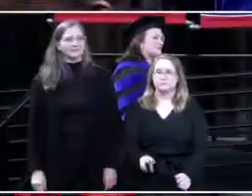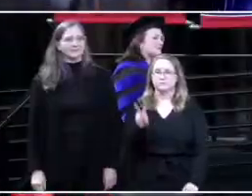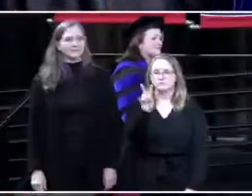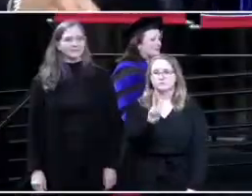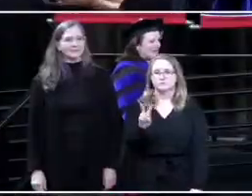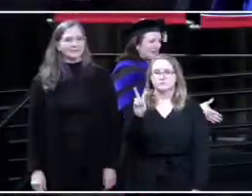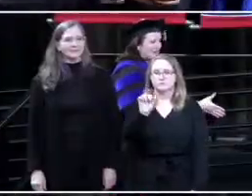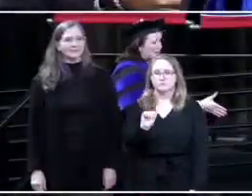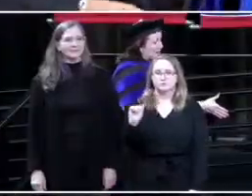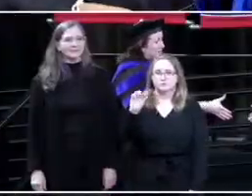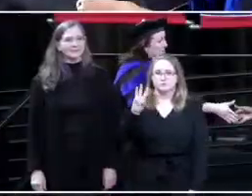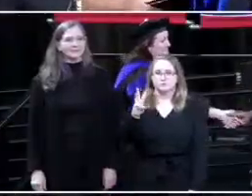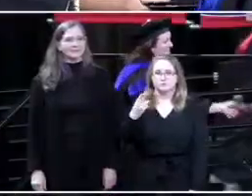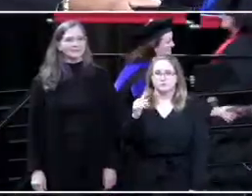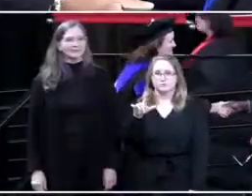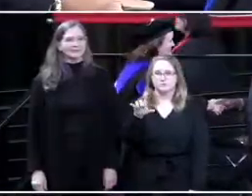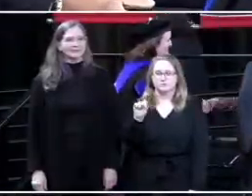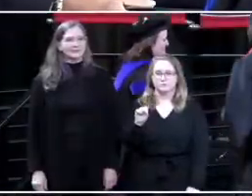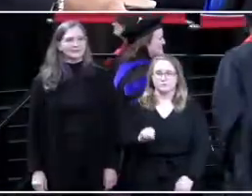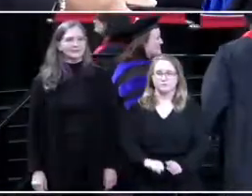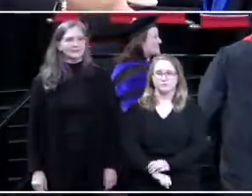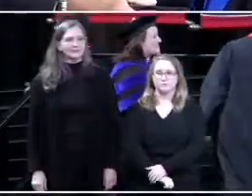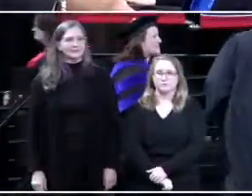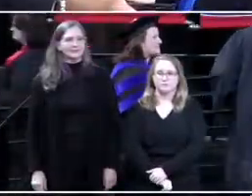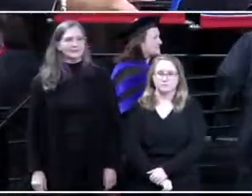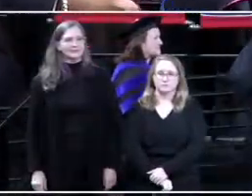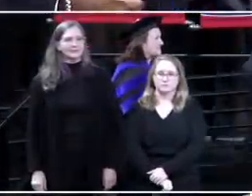Victoria Ashley Wells.